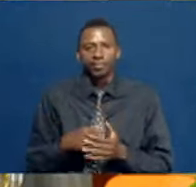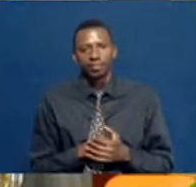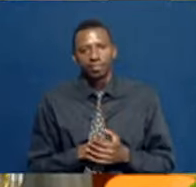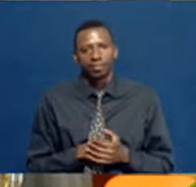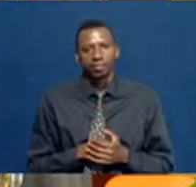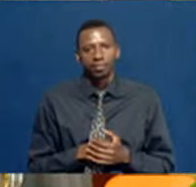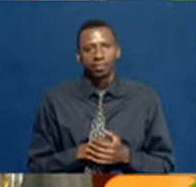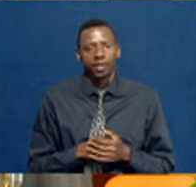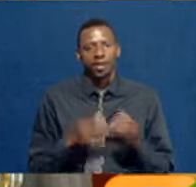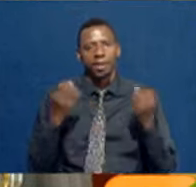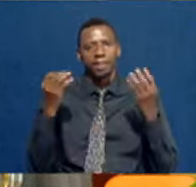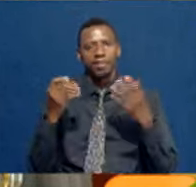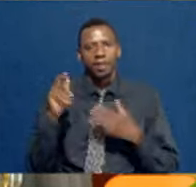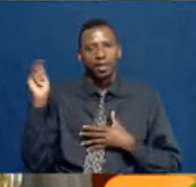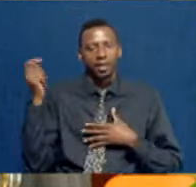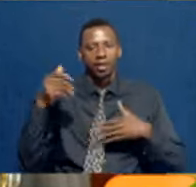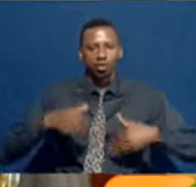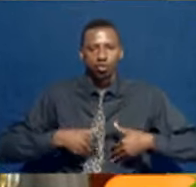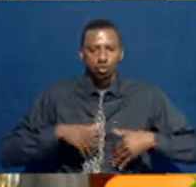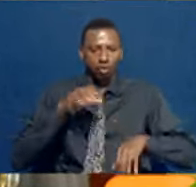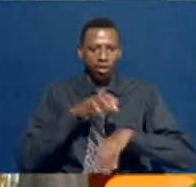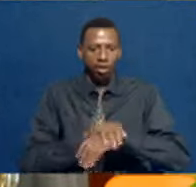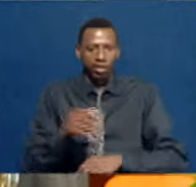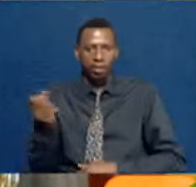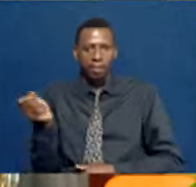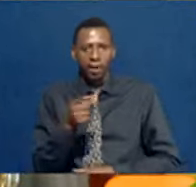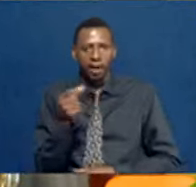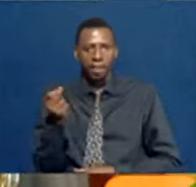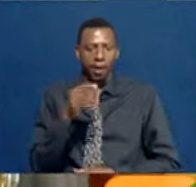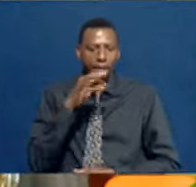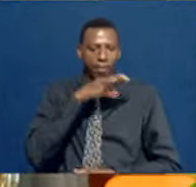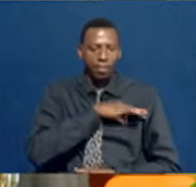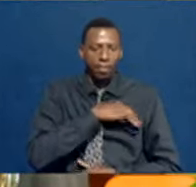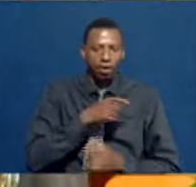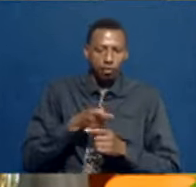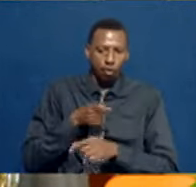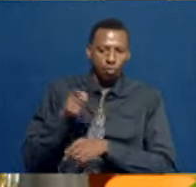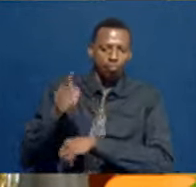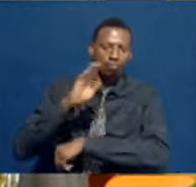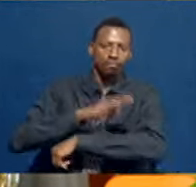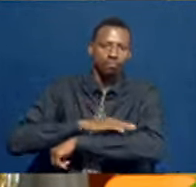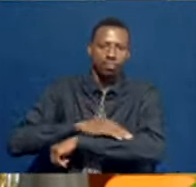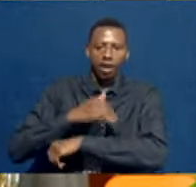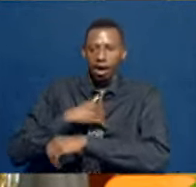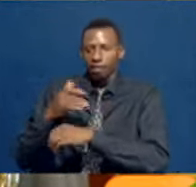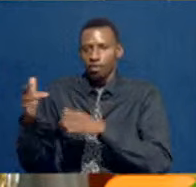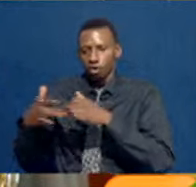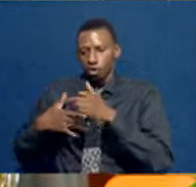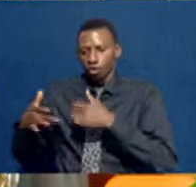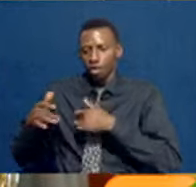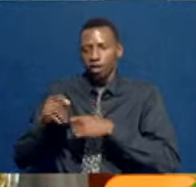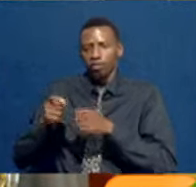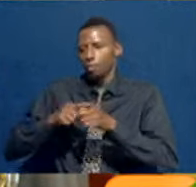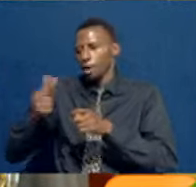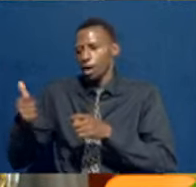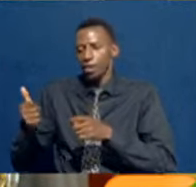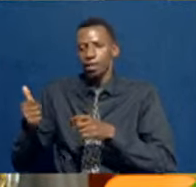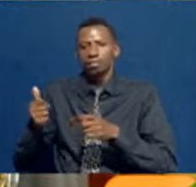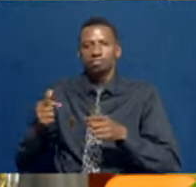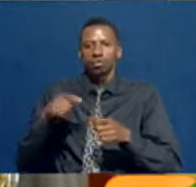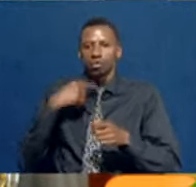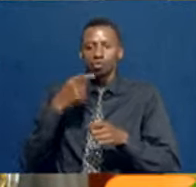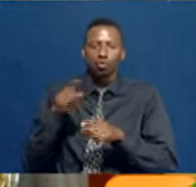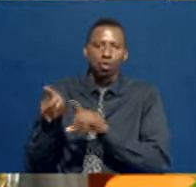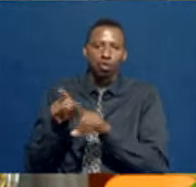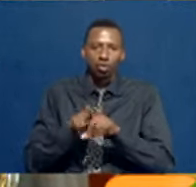Kenyan youth make their money and their income from this platform, and there are concerns from other broadcasters who also make a revenue